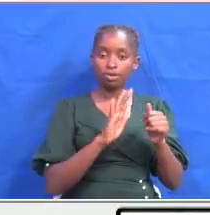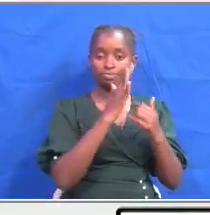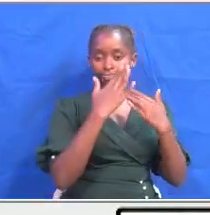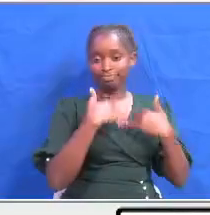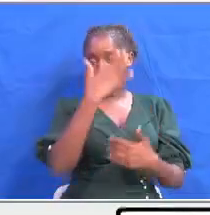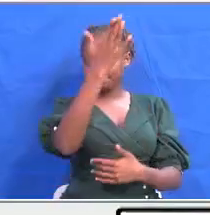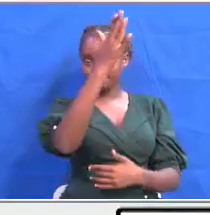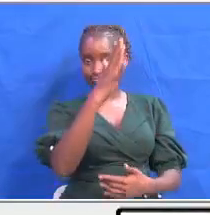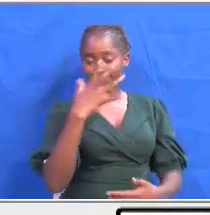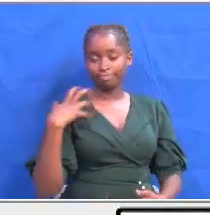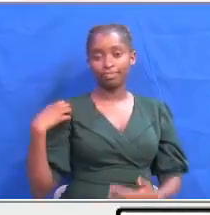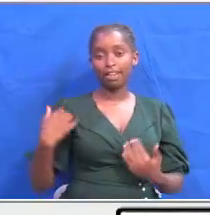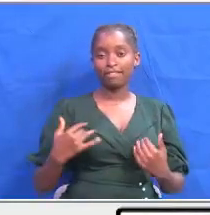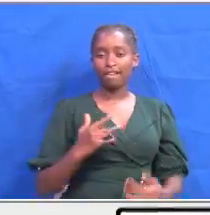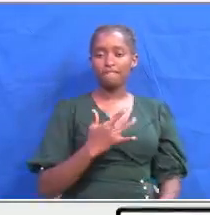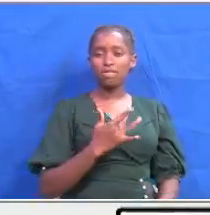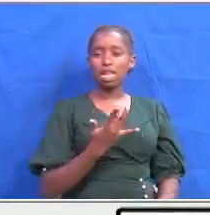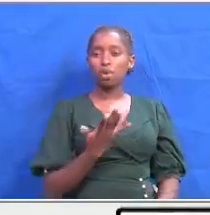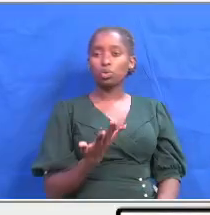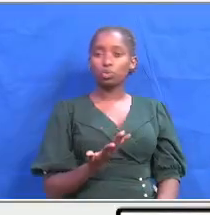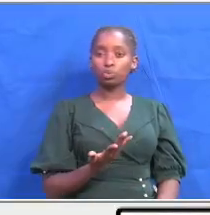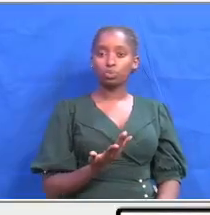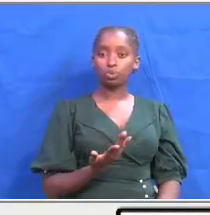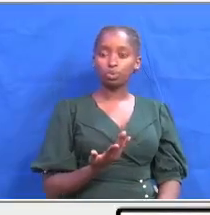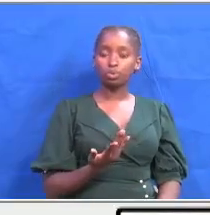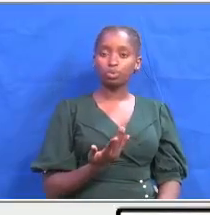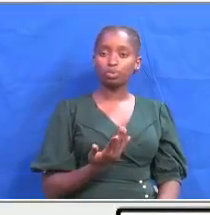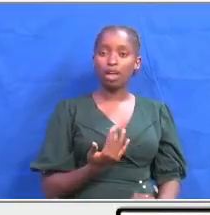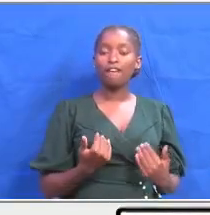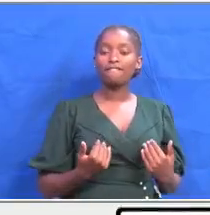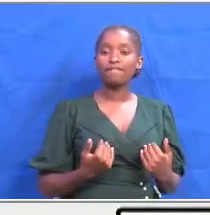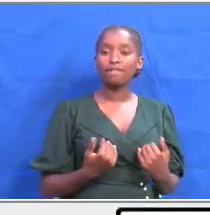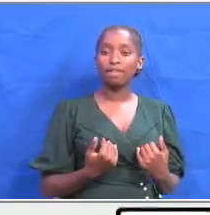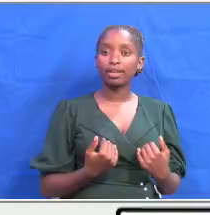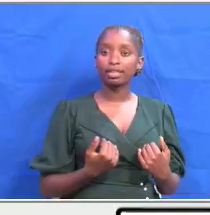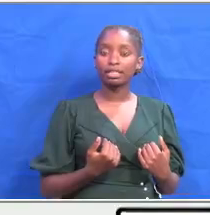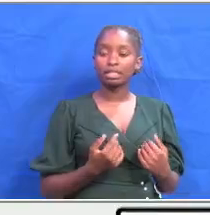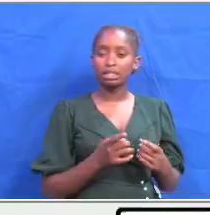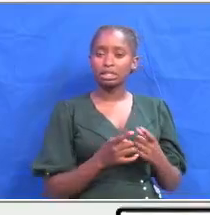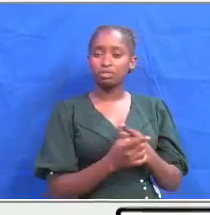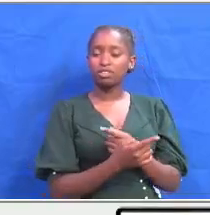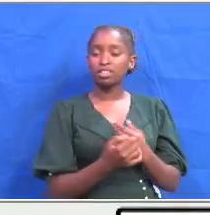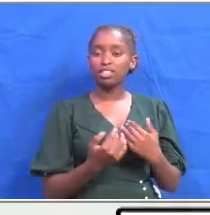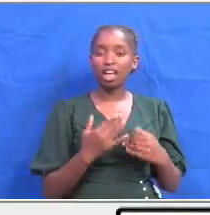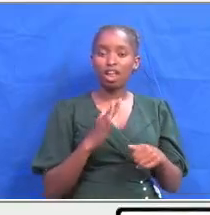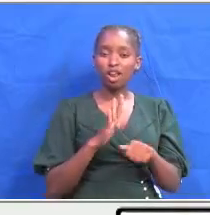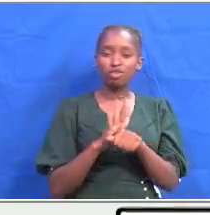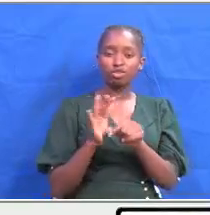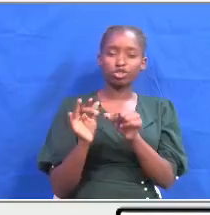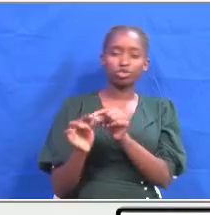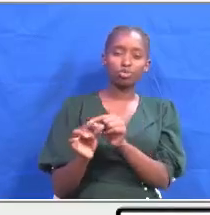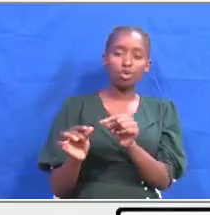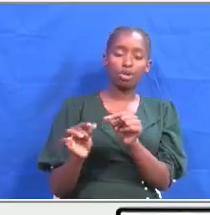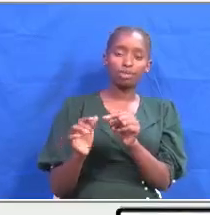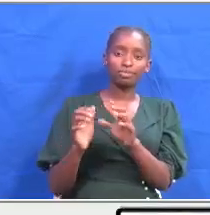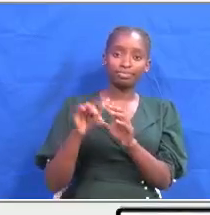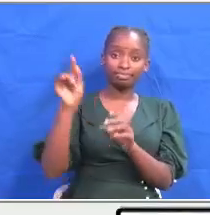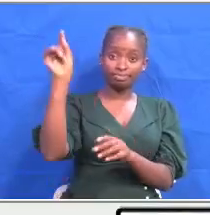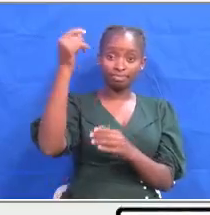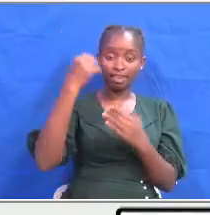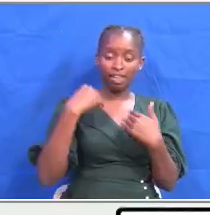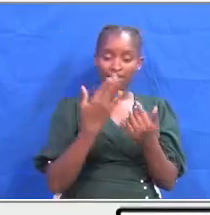kind of things. Mm-hmm. I feel that the difference is quite small. In Kenya, deputy presidency or